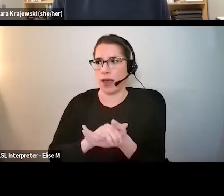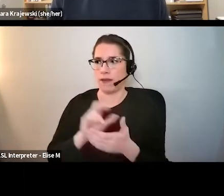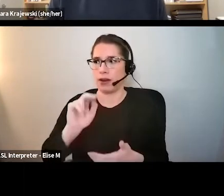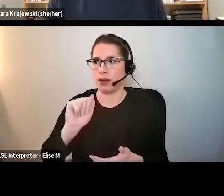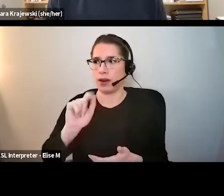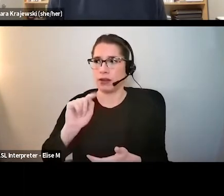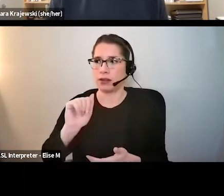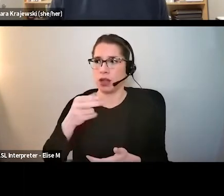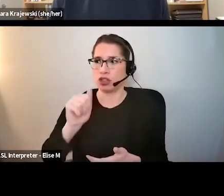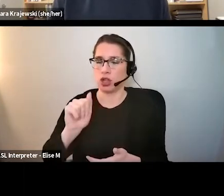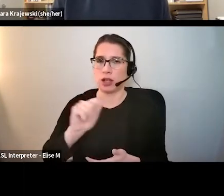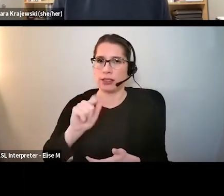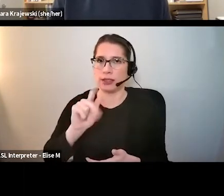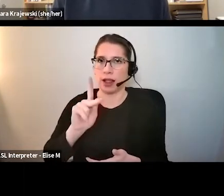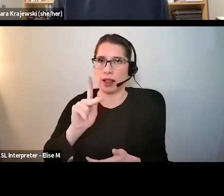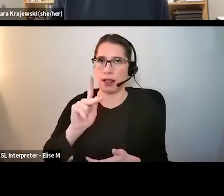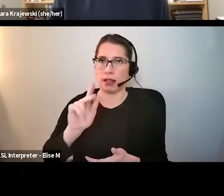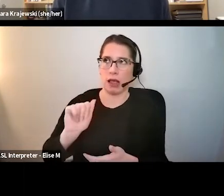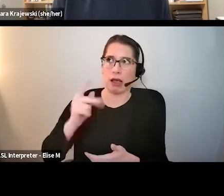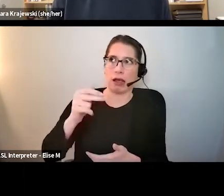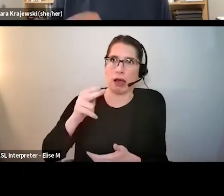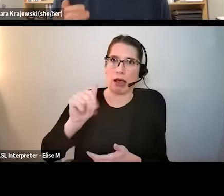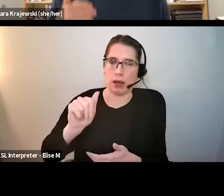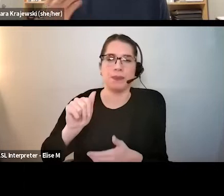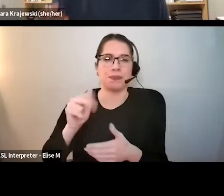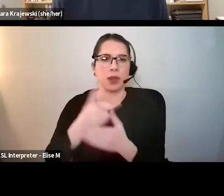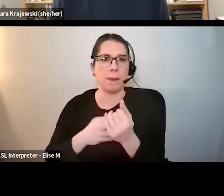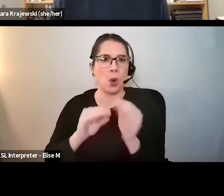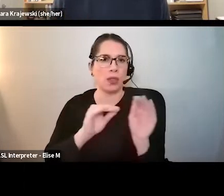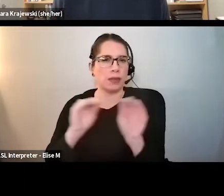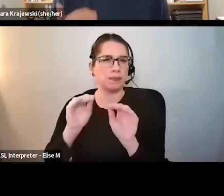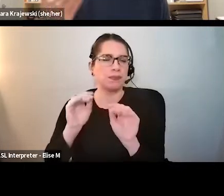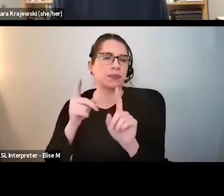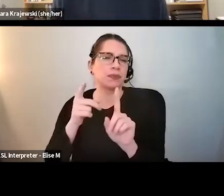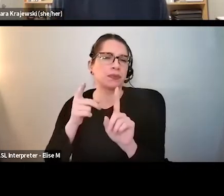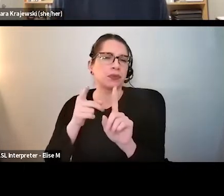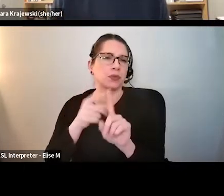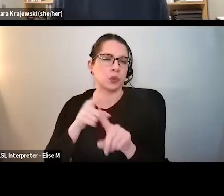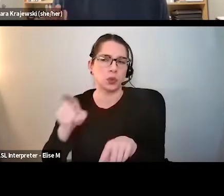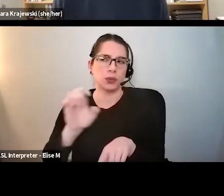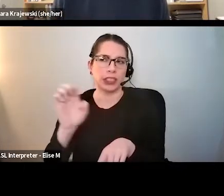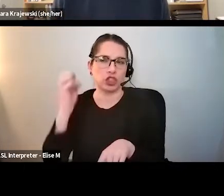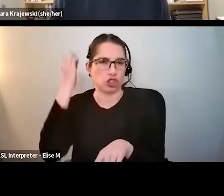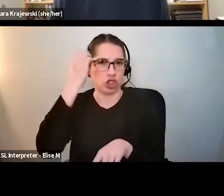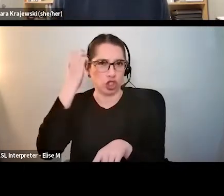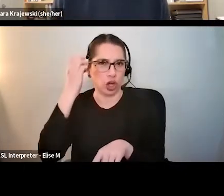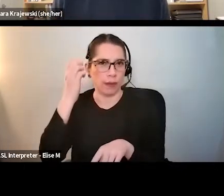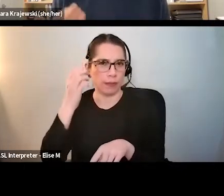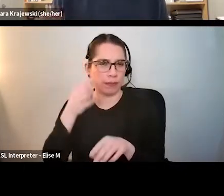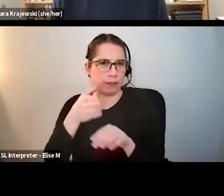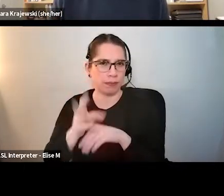from Eastern Europe before World War II. The exhibition also tells the story of this particular power